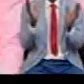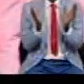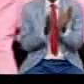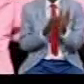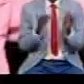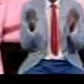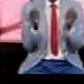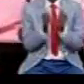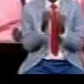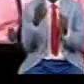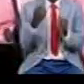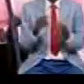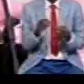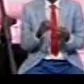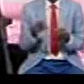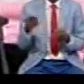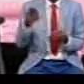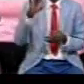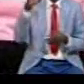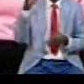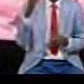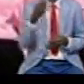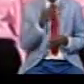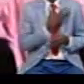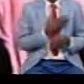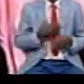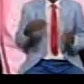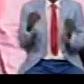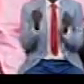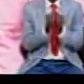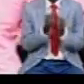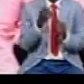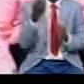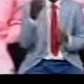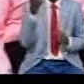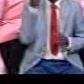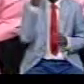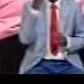God. Praise with the spirit and with